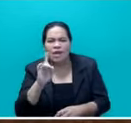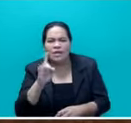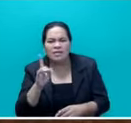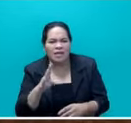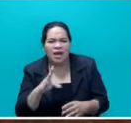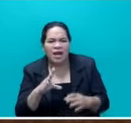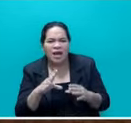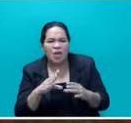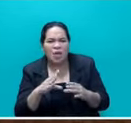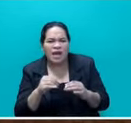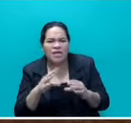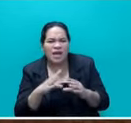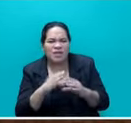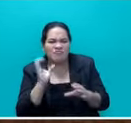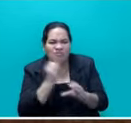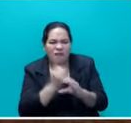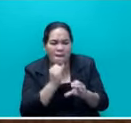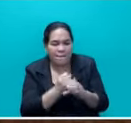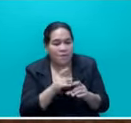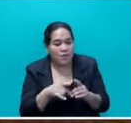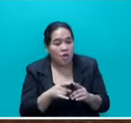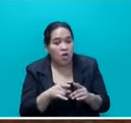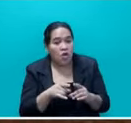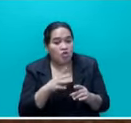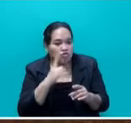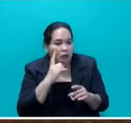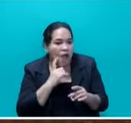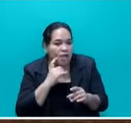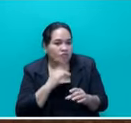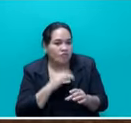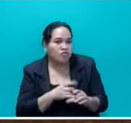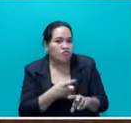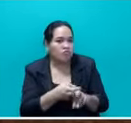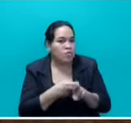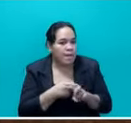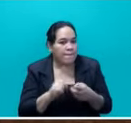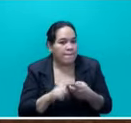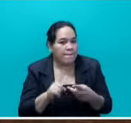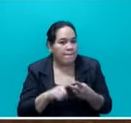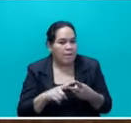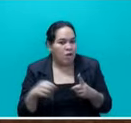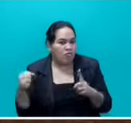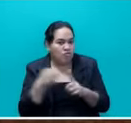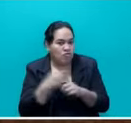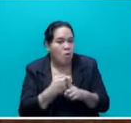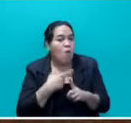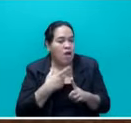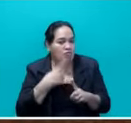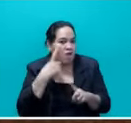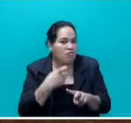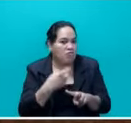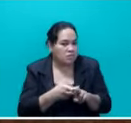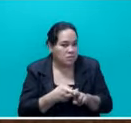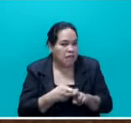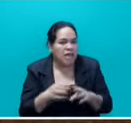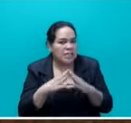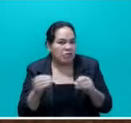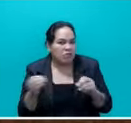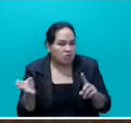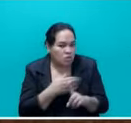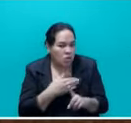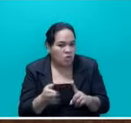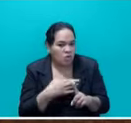12B? Offence of rape, attempt to commit rape, assault with intent to commit rape, sexual assaults,